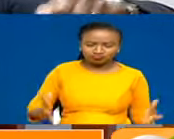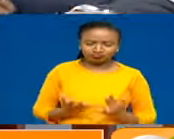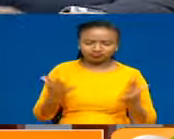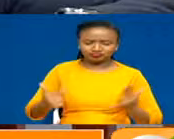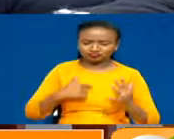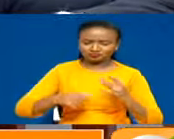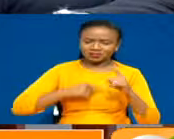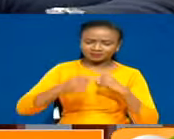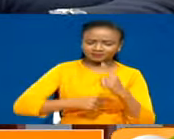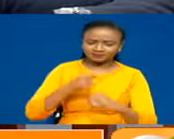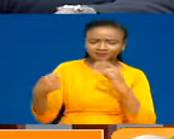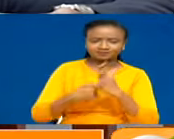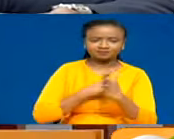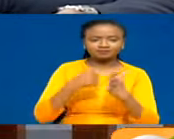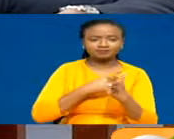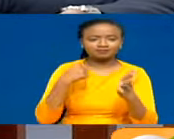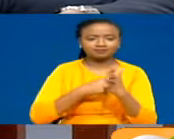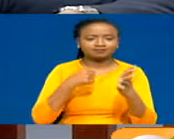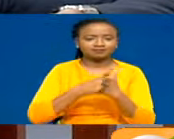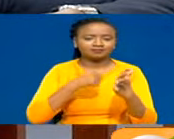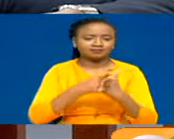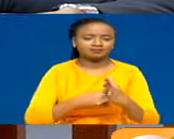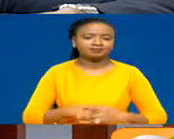keep moving. We're not going to